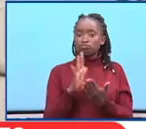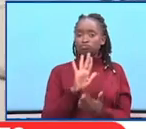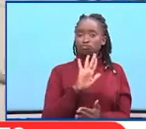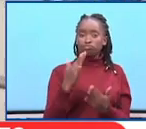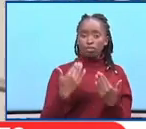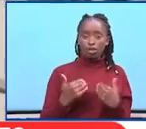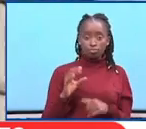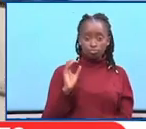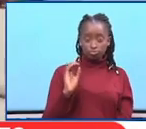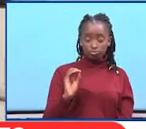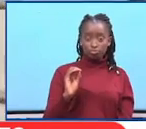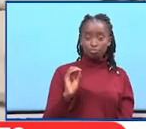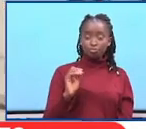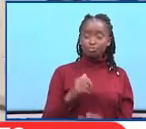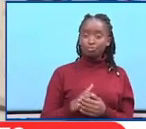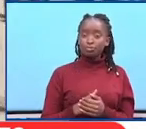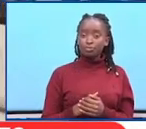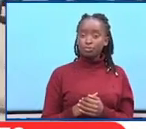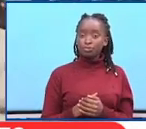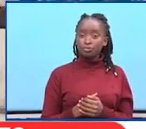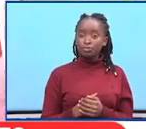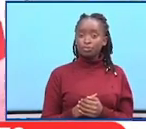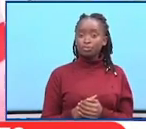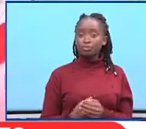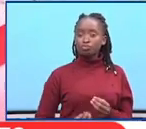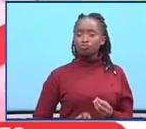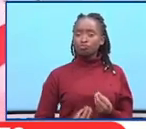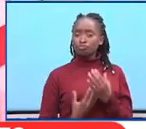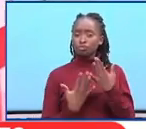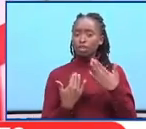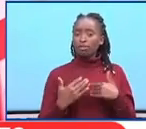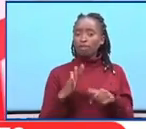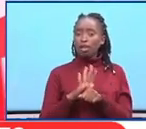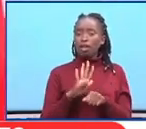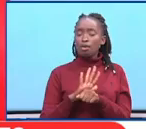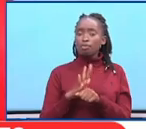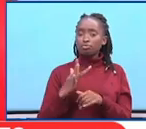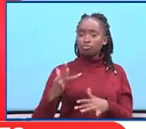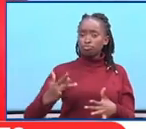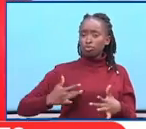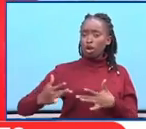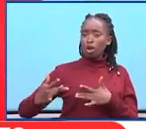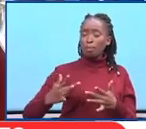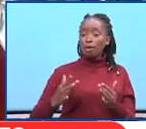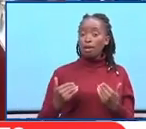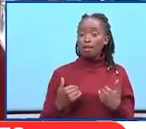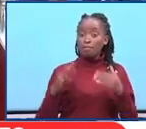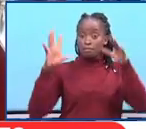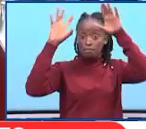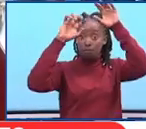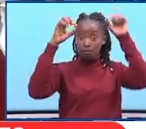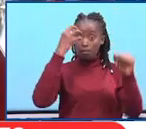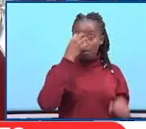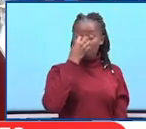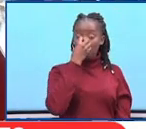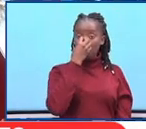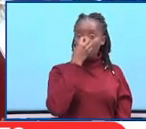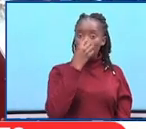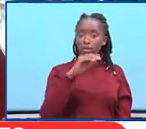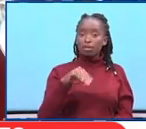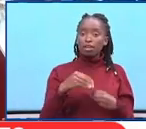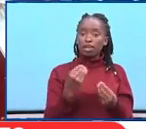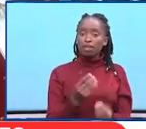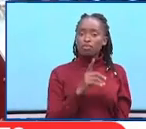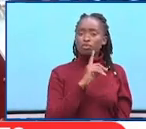Expressing a deep concern over the persistent issue of corruption, President Ruto has issued a warning to government officials